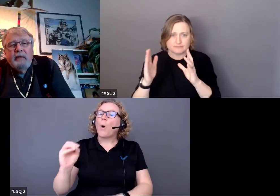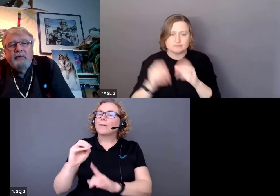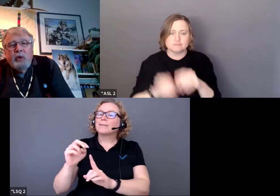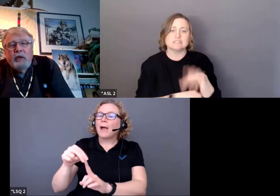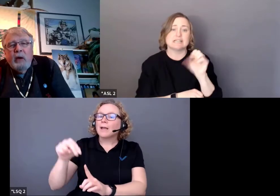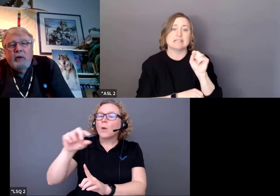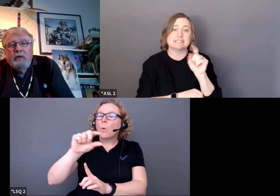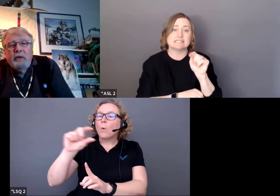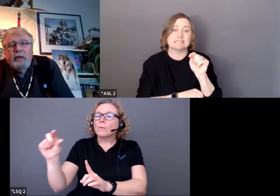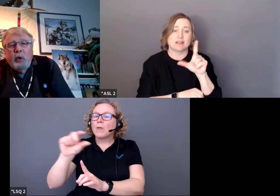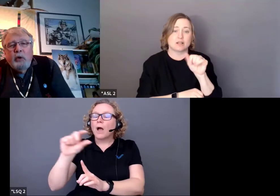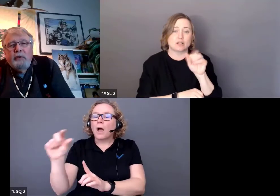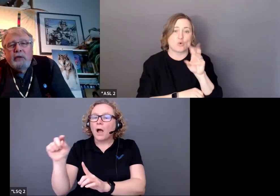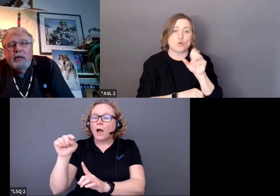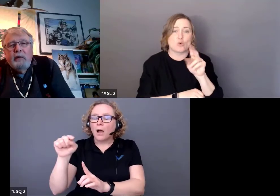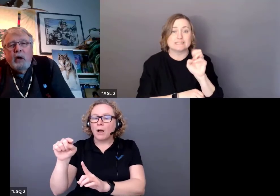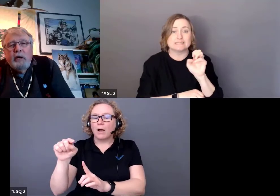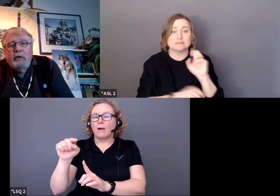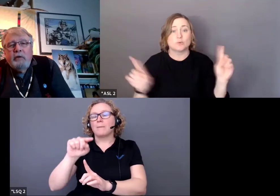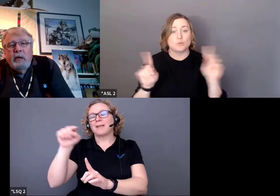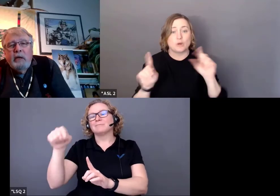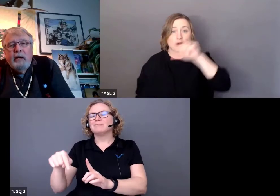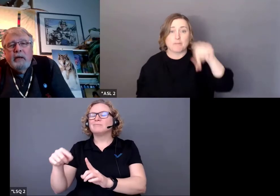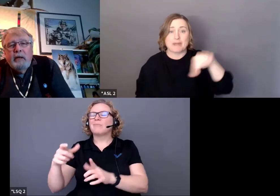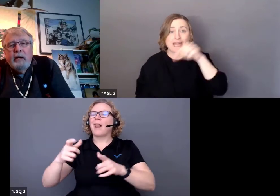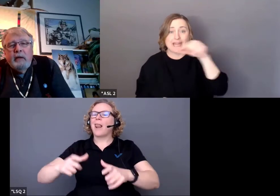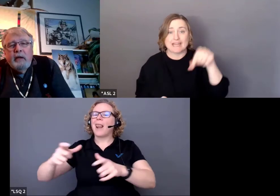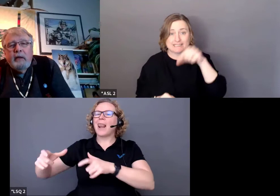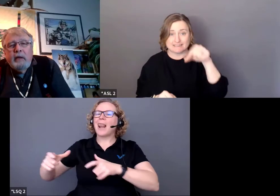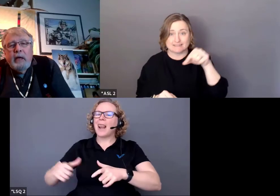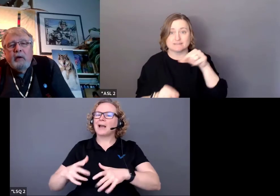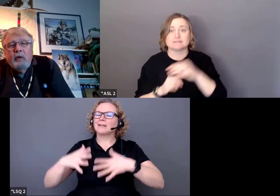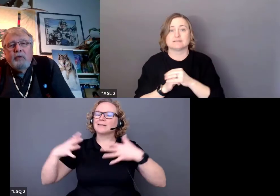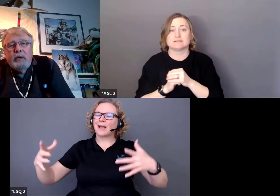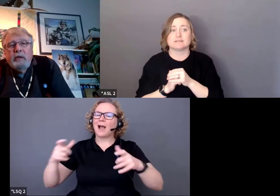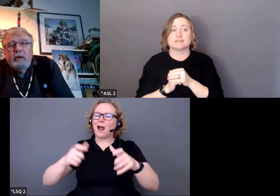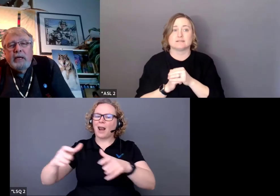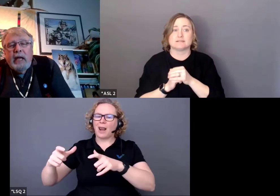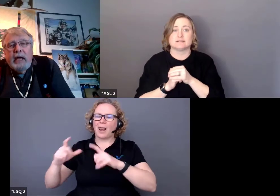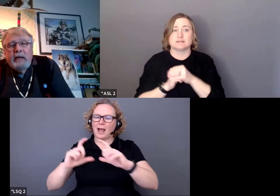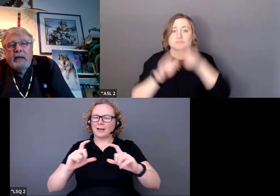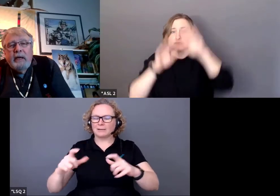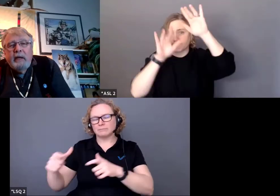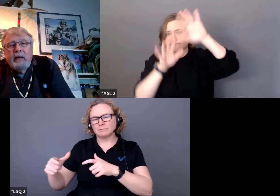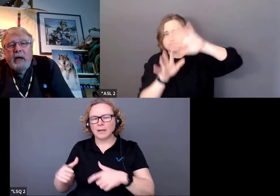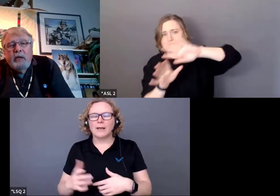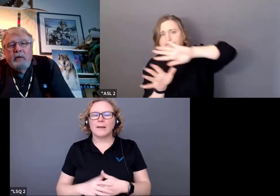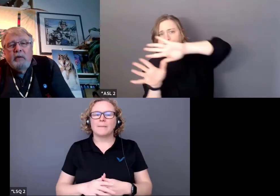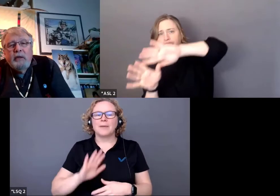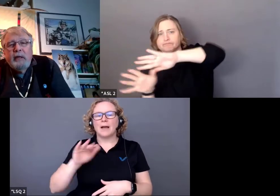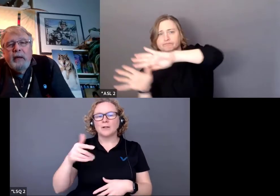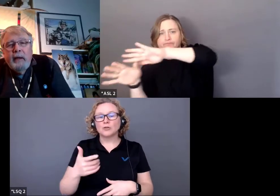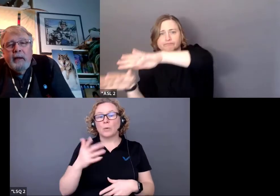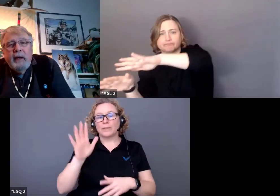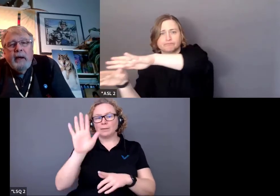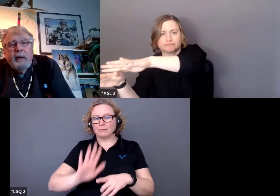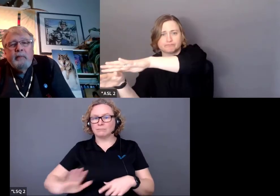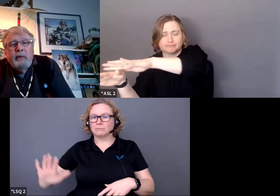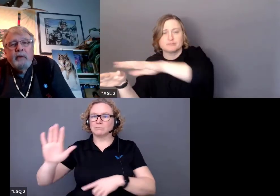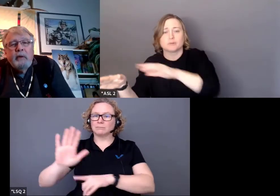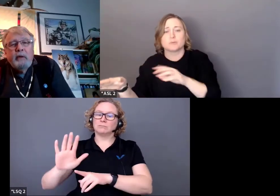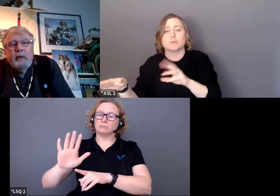Quebec that flows out into the northern waters and also into the Atlantic and down into the